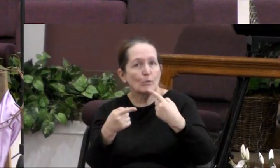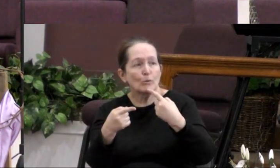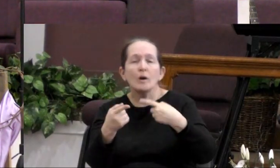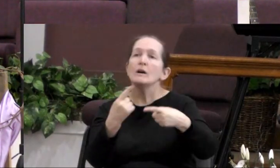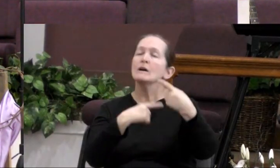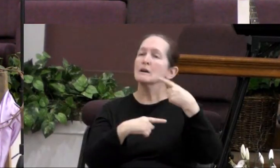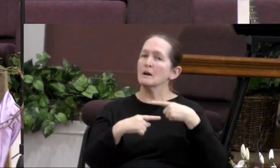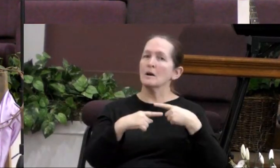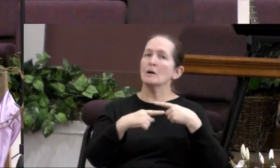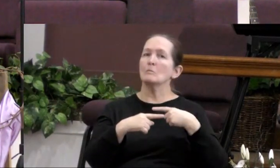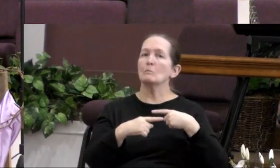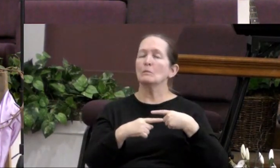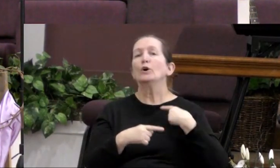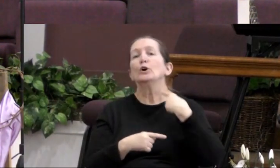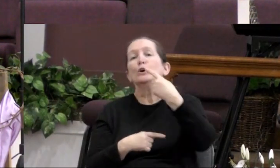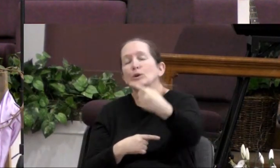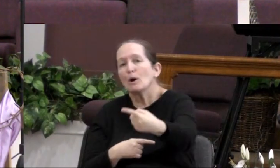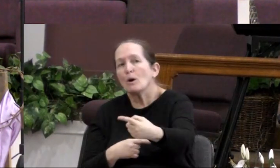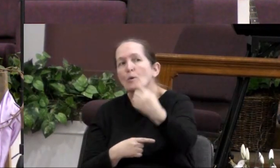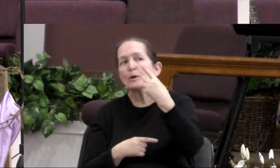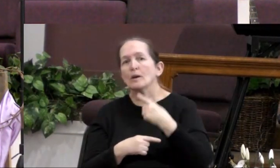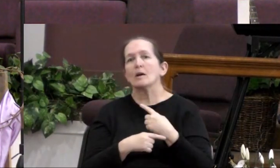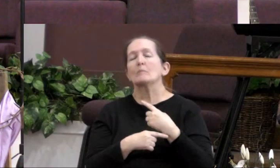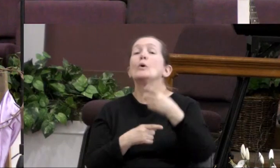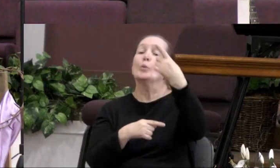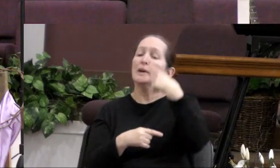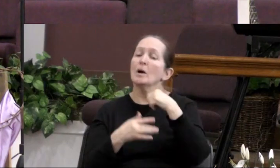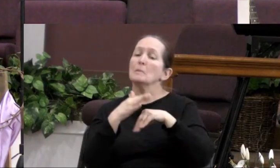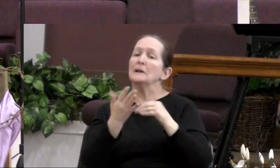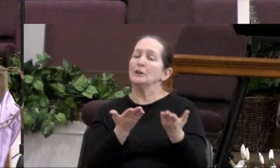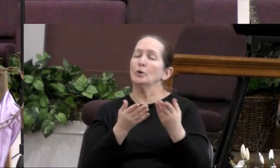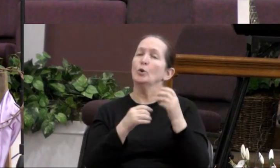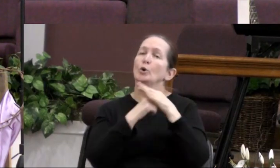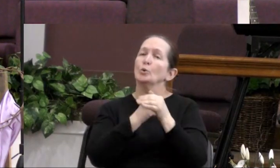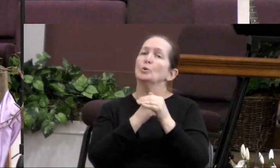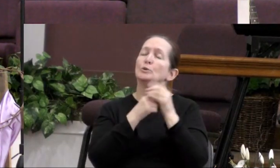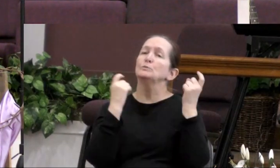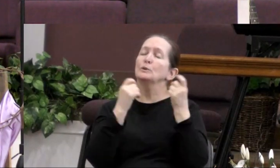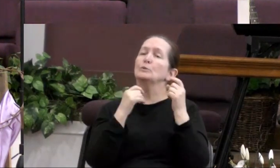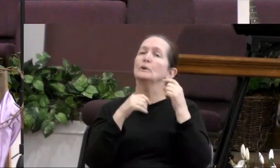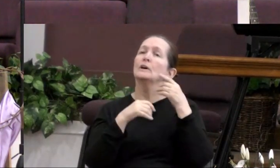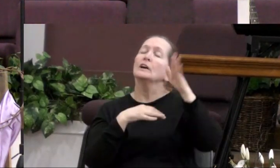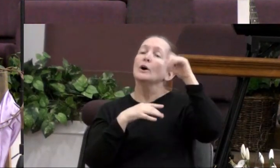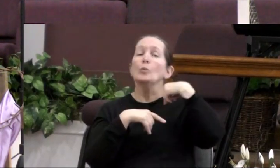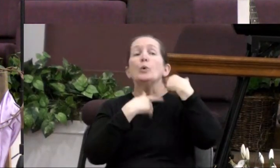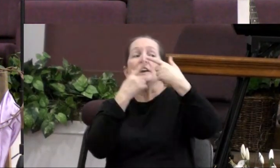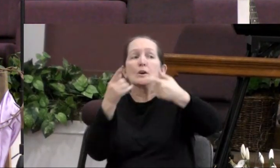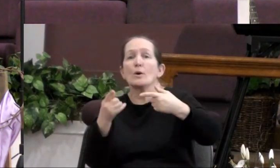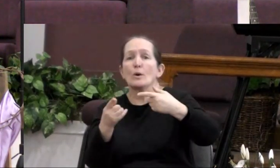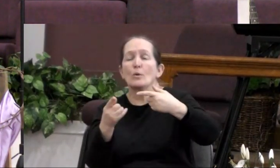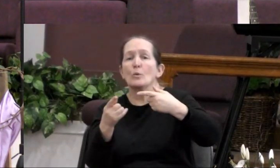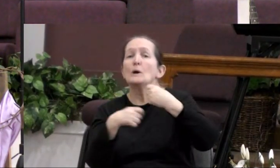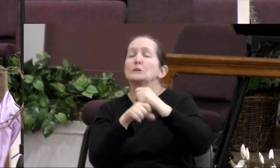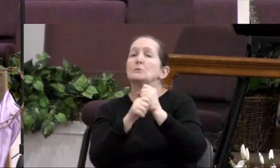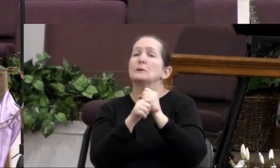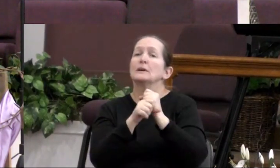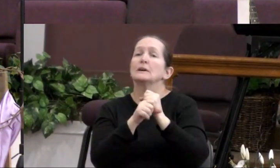come. We come in here to worship and celebrate God. We go out there to make disciples of all